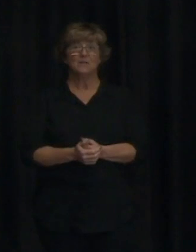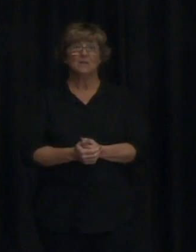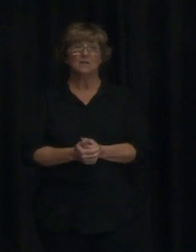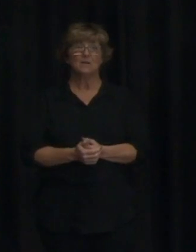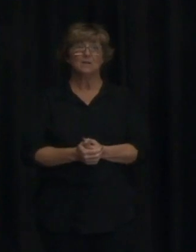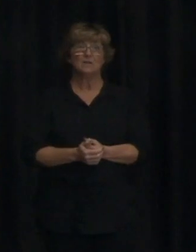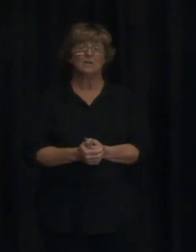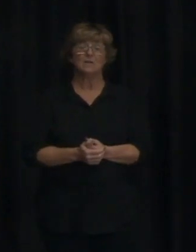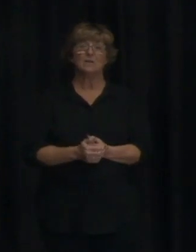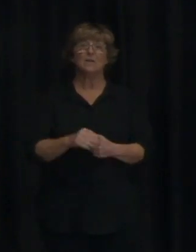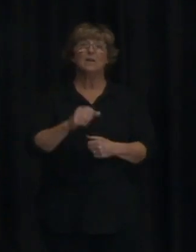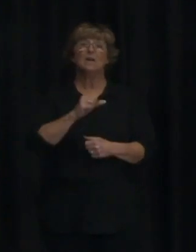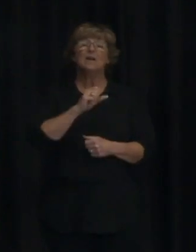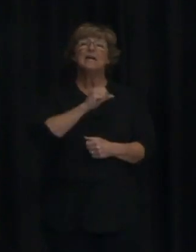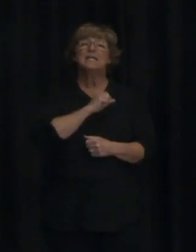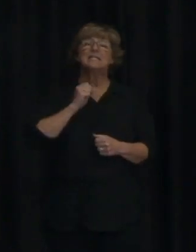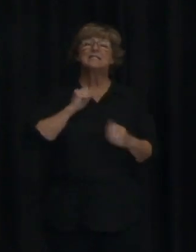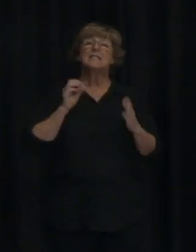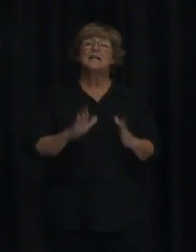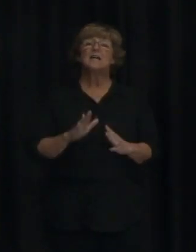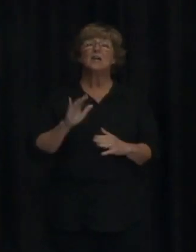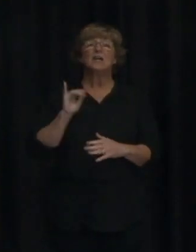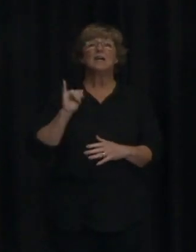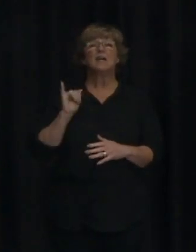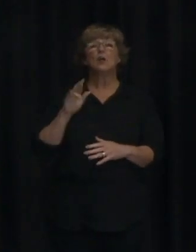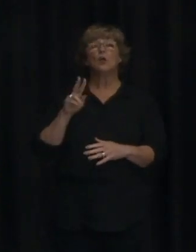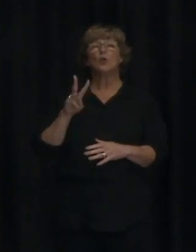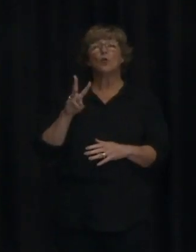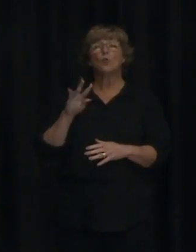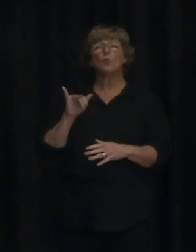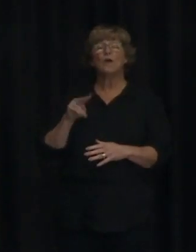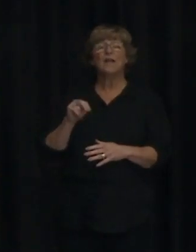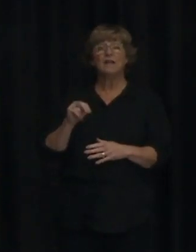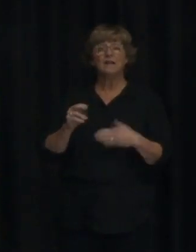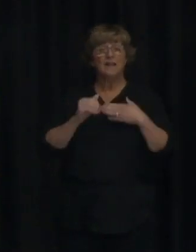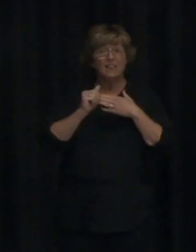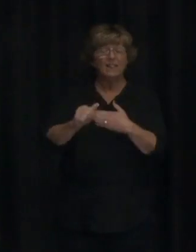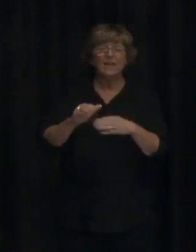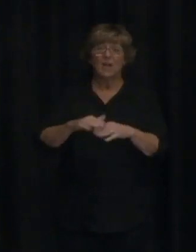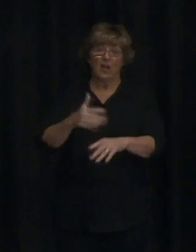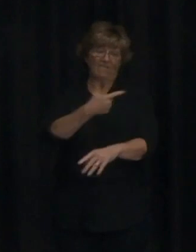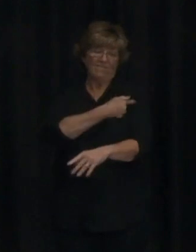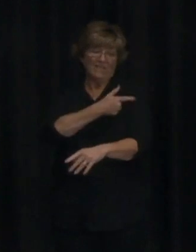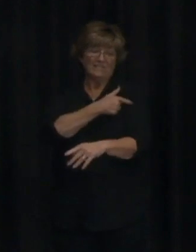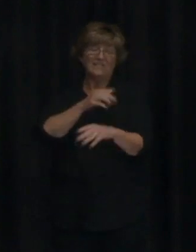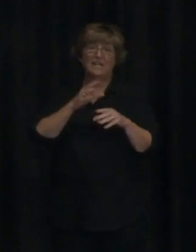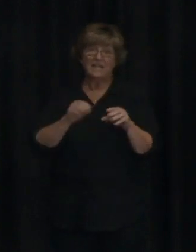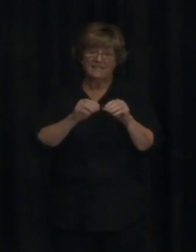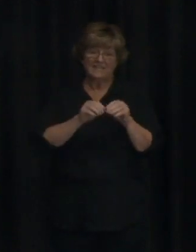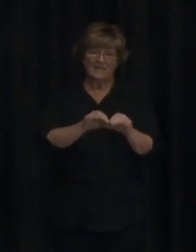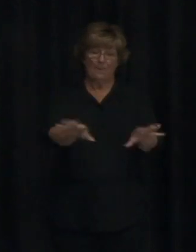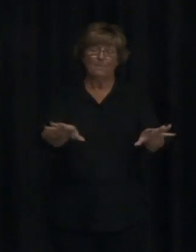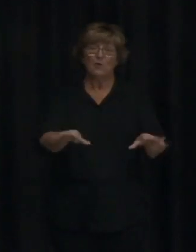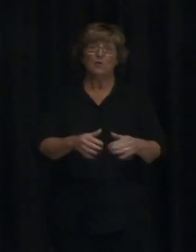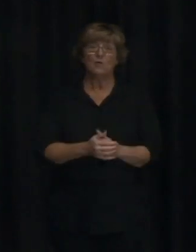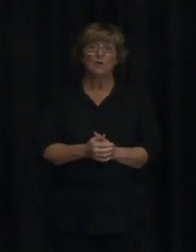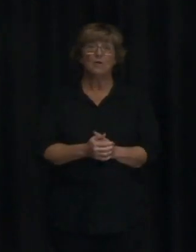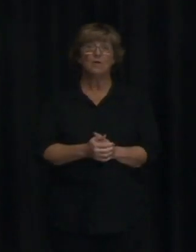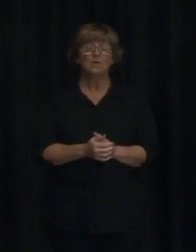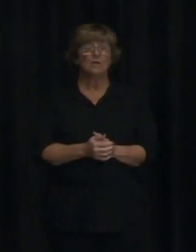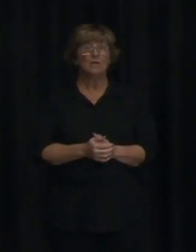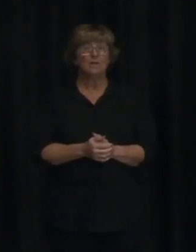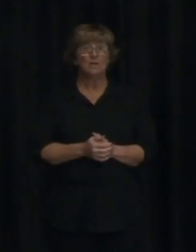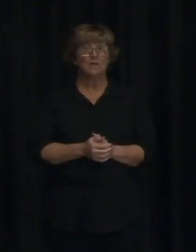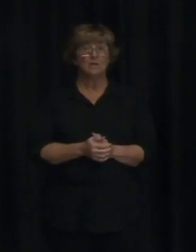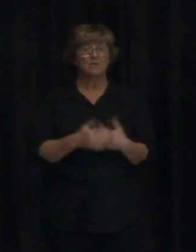Assemblymember Jackie Irwin has led a legislative working group on vaccines and vaccine distribution. Our health chair, Jim Wood, has